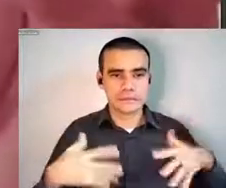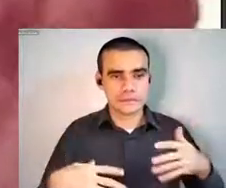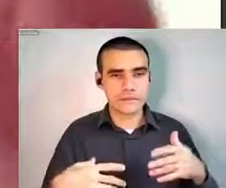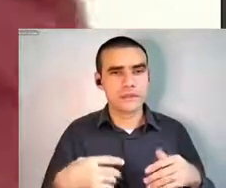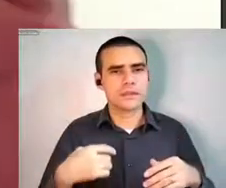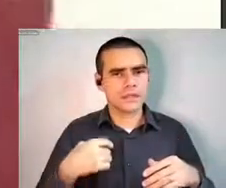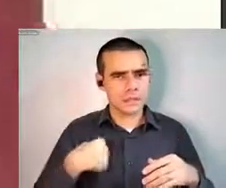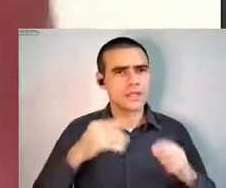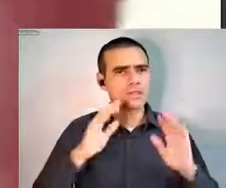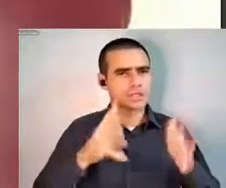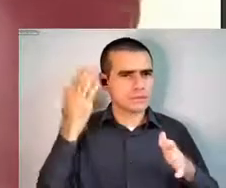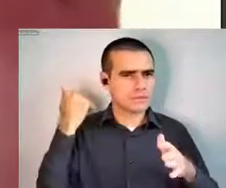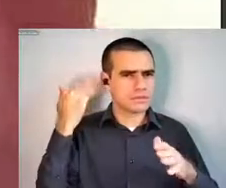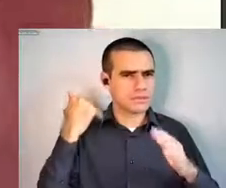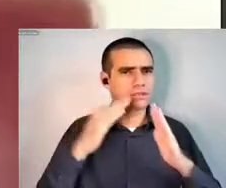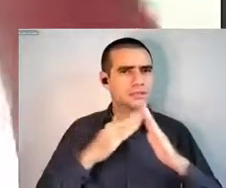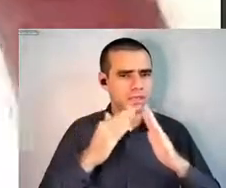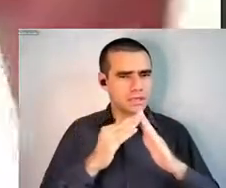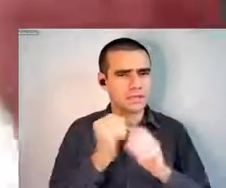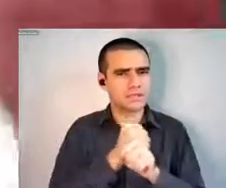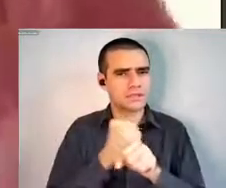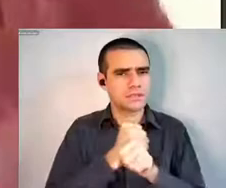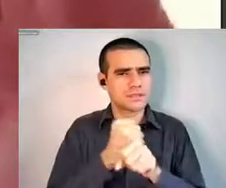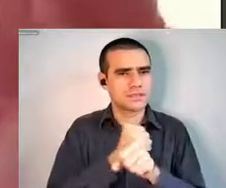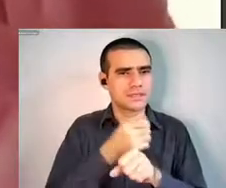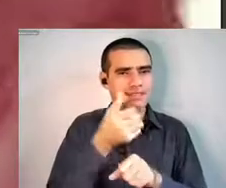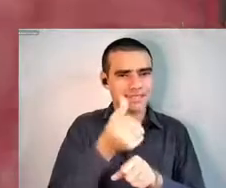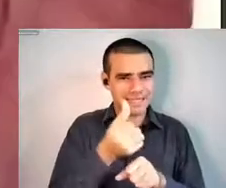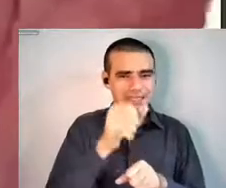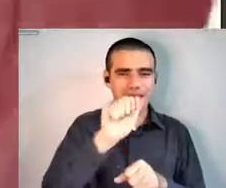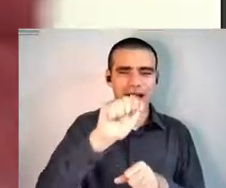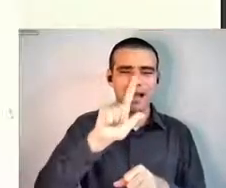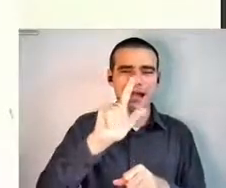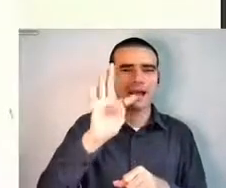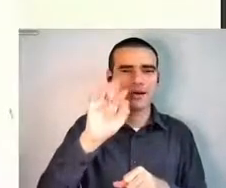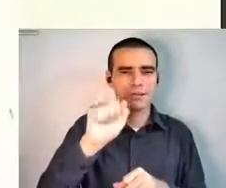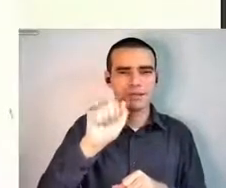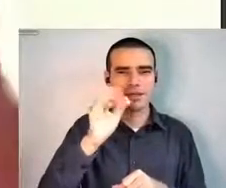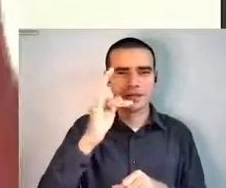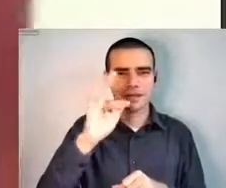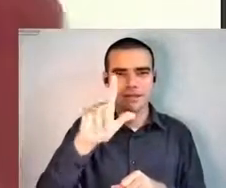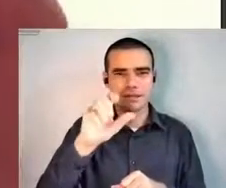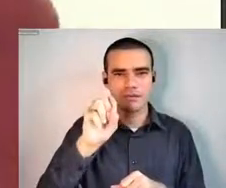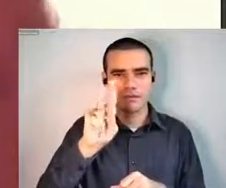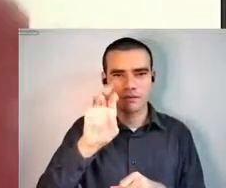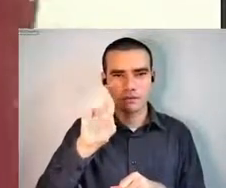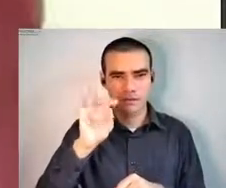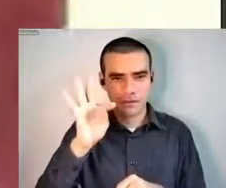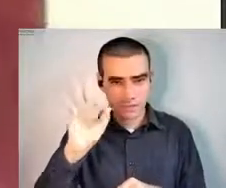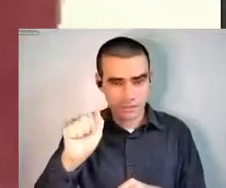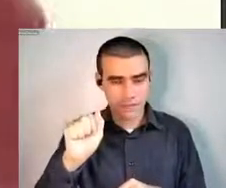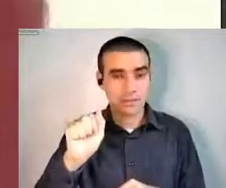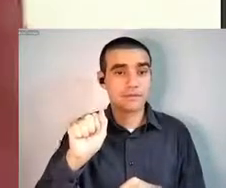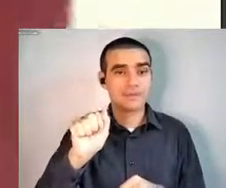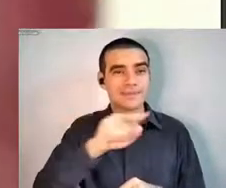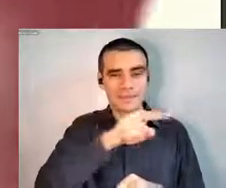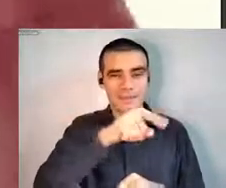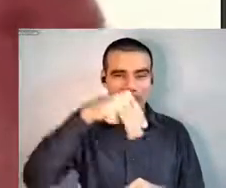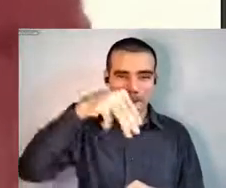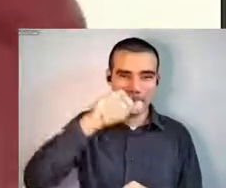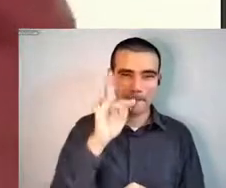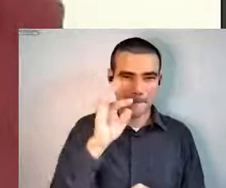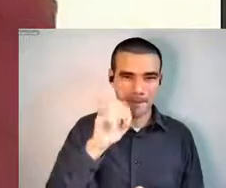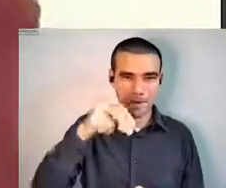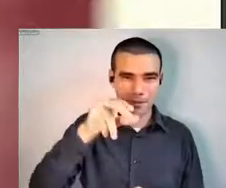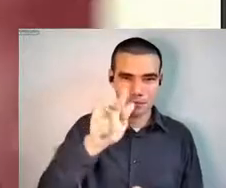hugely impressive. I've lived in Alta Floresta for 6 years, 20 years ago, and what happened in the northern